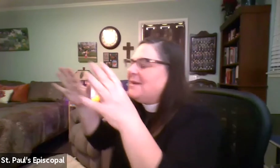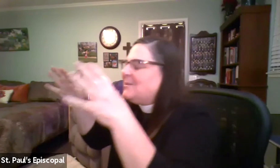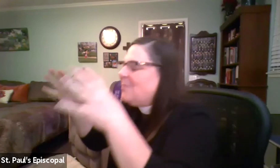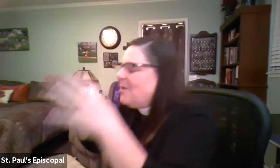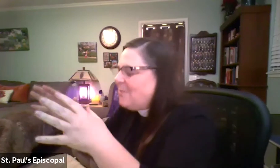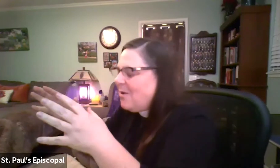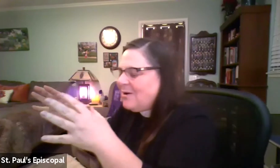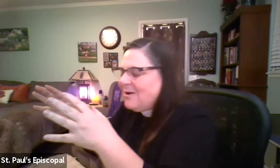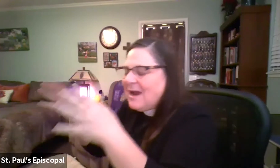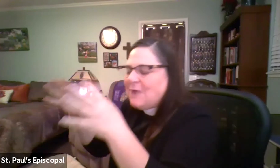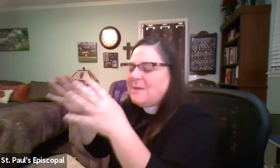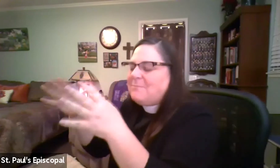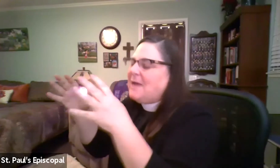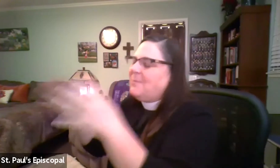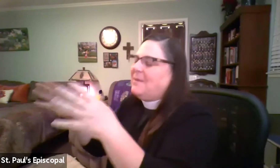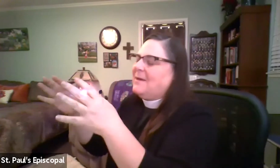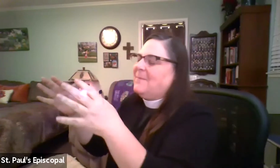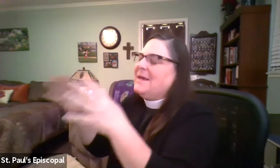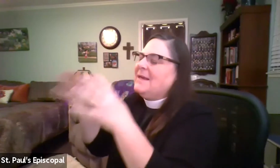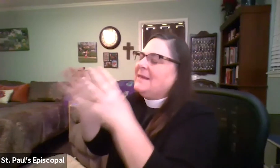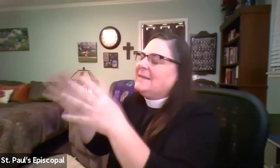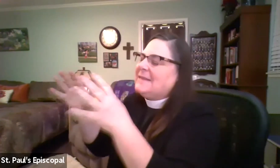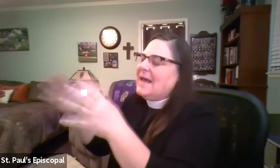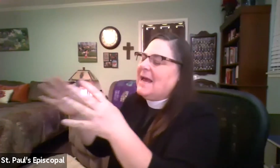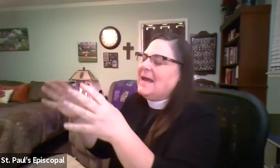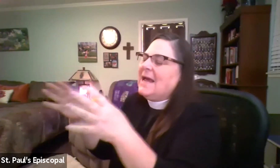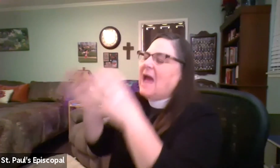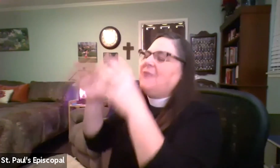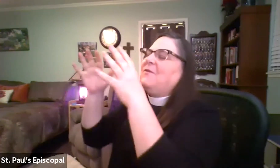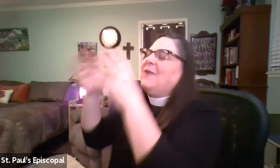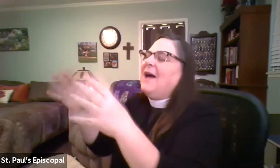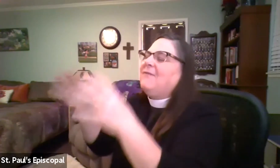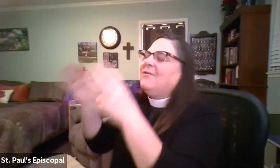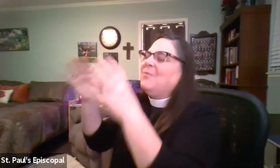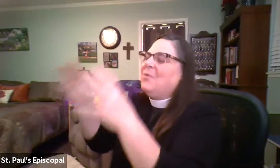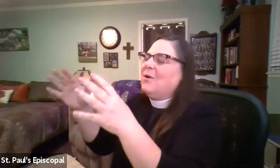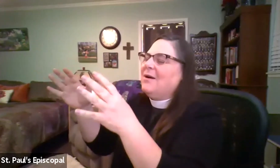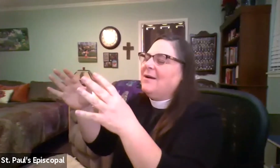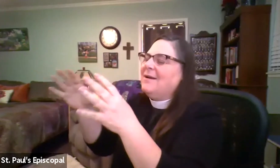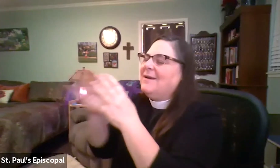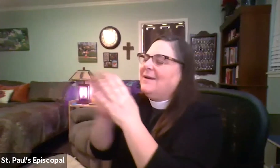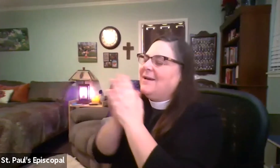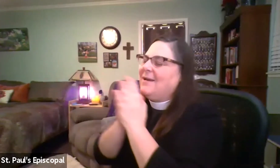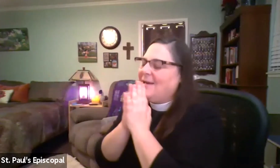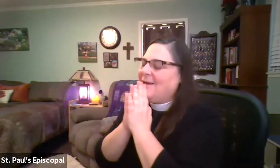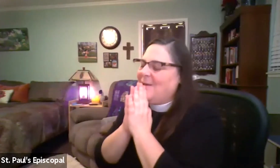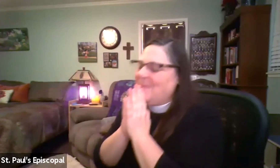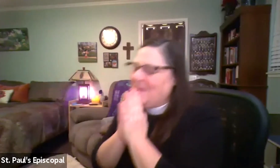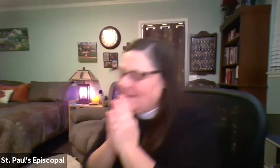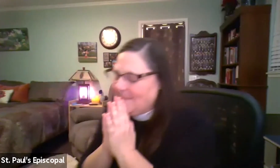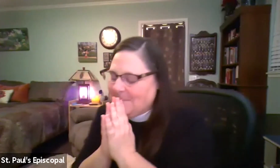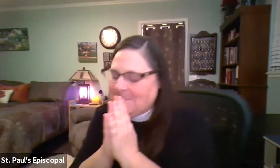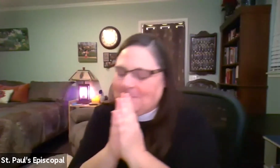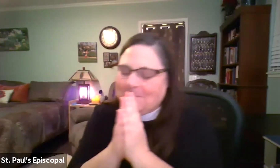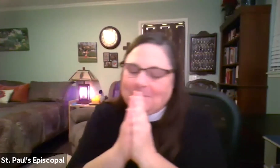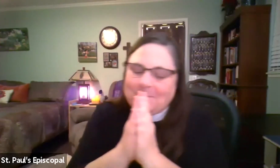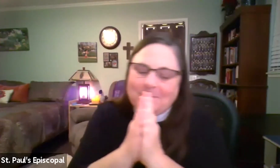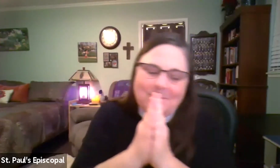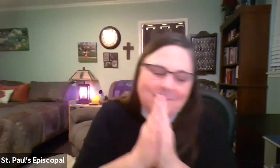Spirit rest upon Parker and remain with him this day and forevermore. Amen.